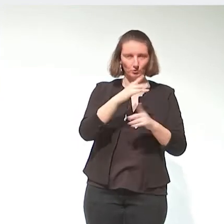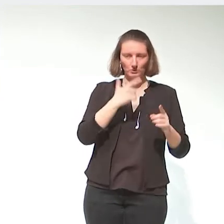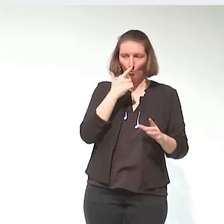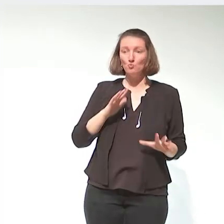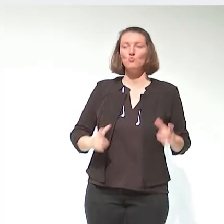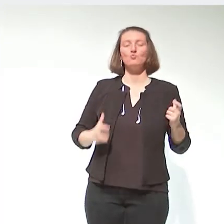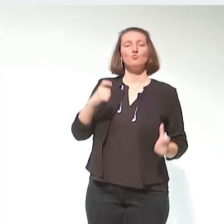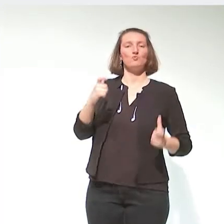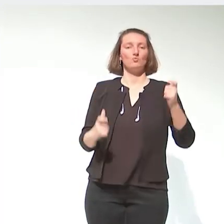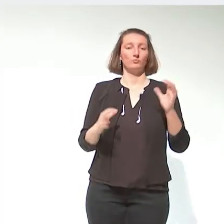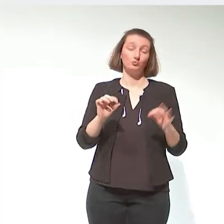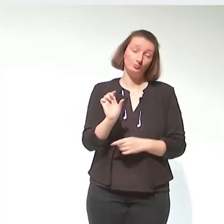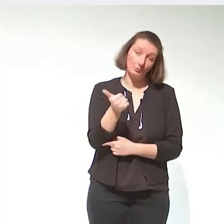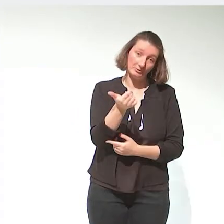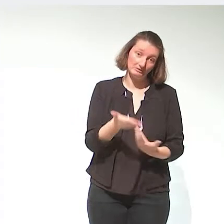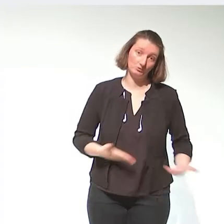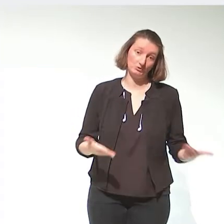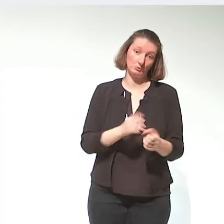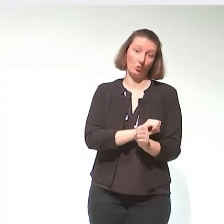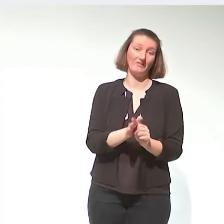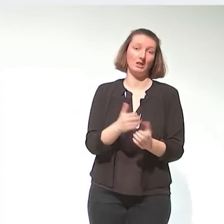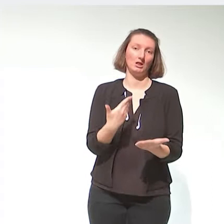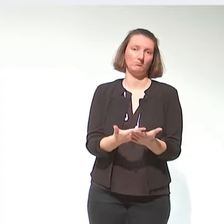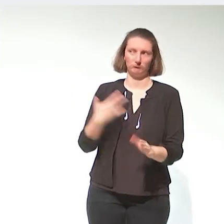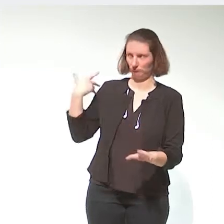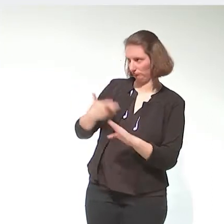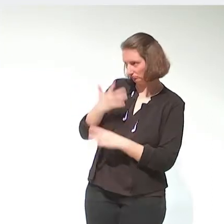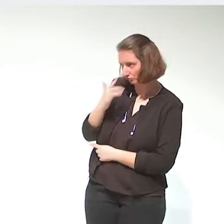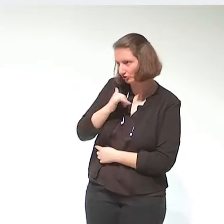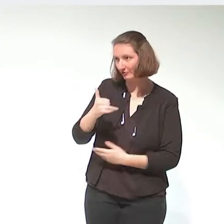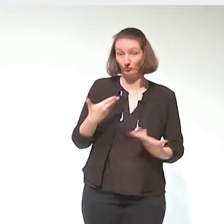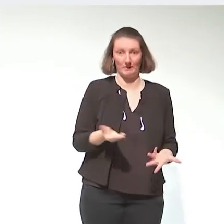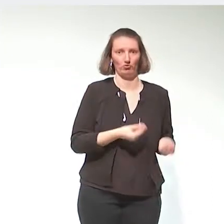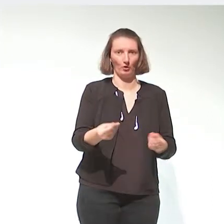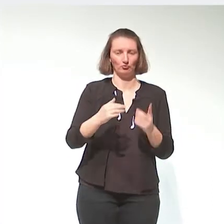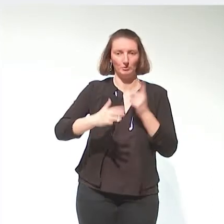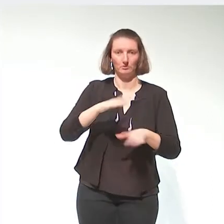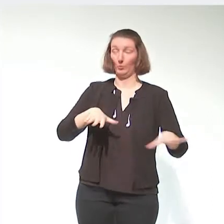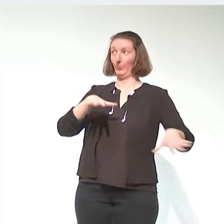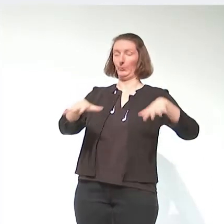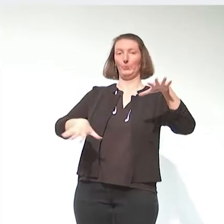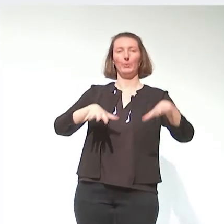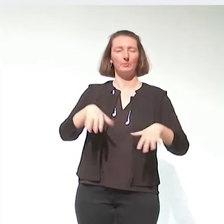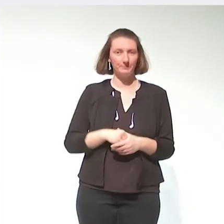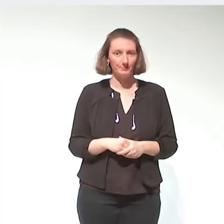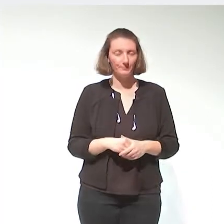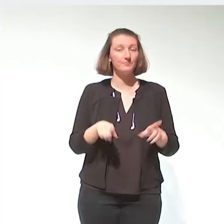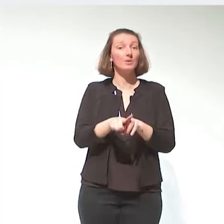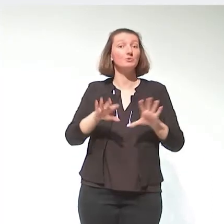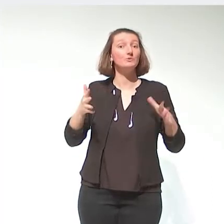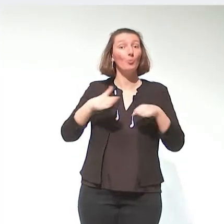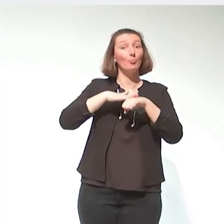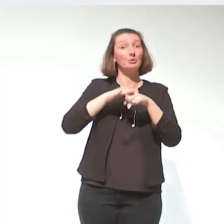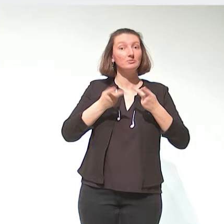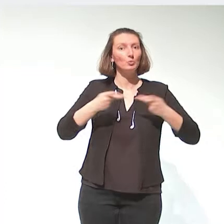rest of the world. Our social integration model is being tested by this unprecedented health crisis, which still affects our societies.